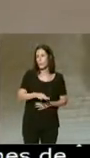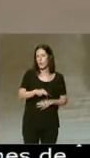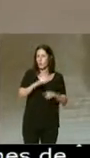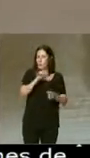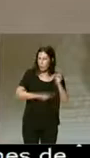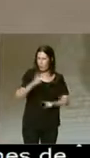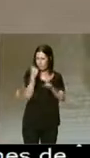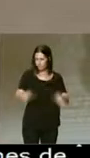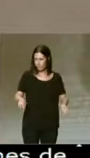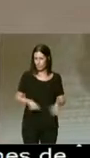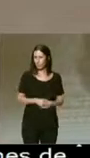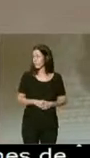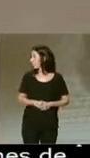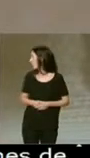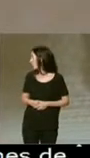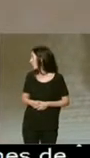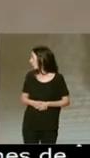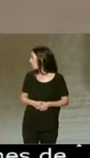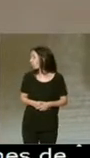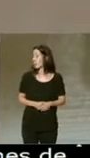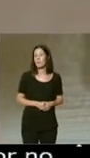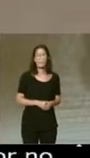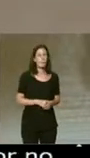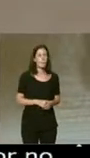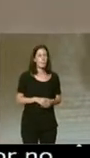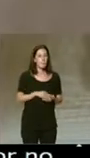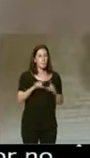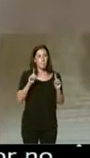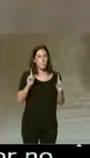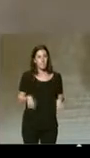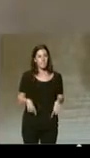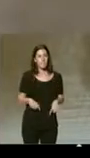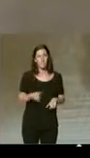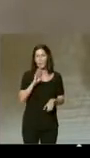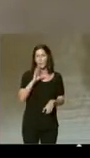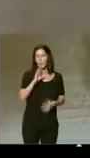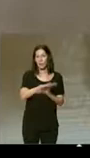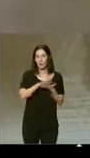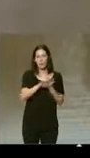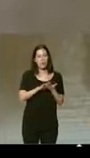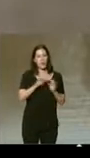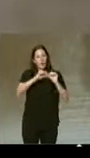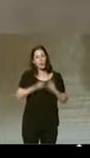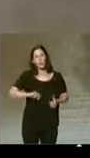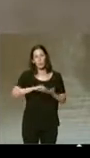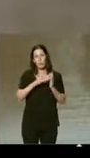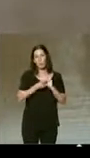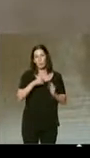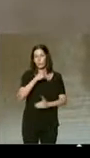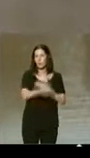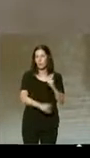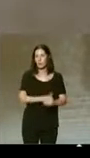what we know and we have available, and from that basis we're trying to find a solution. David was making a comment